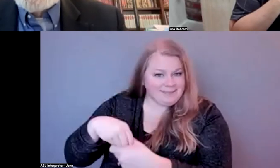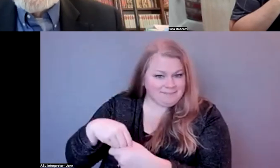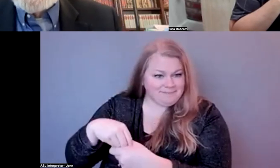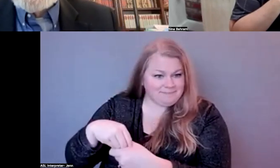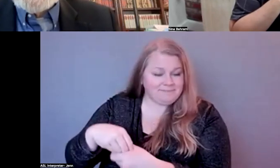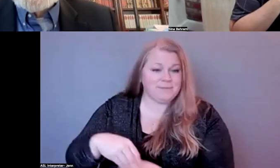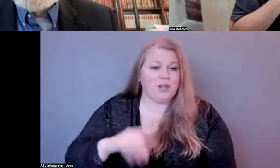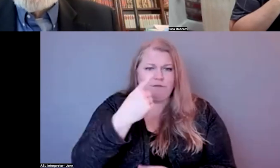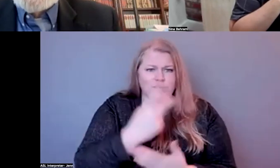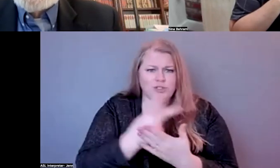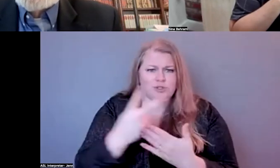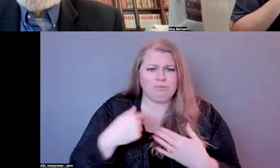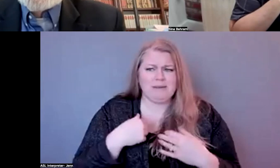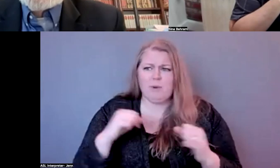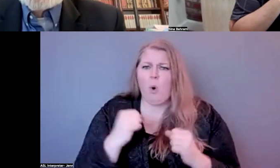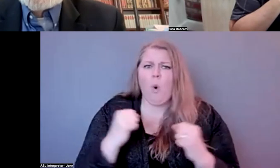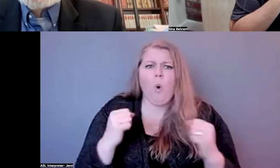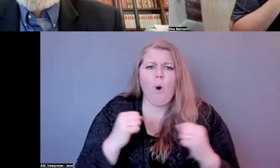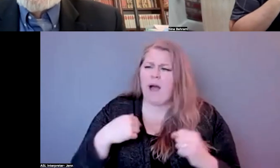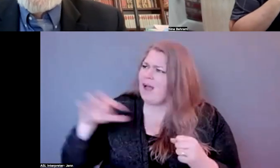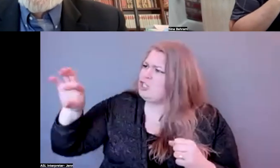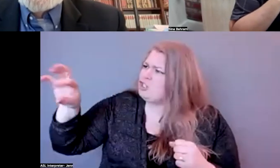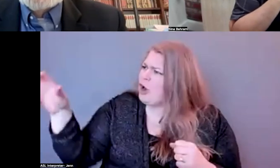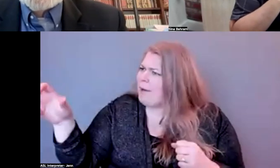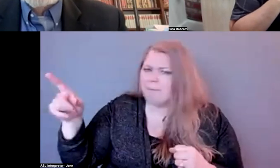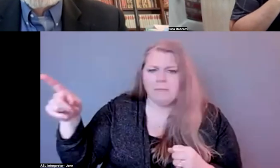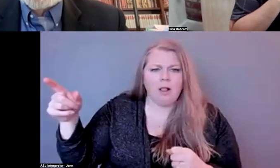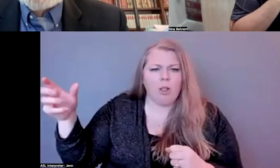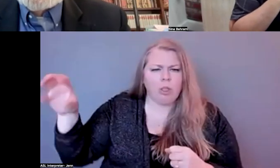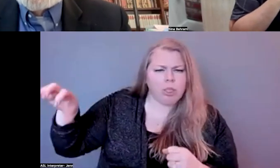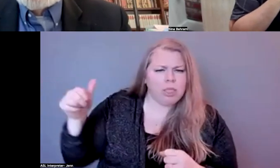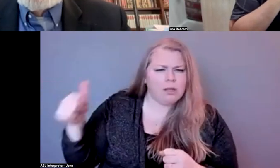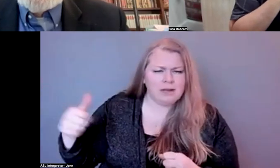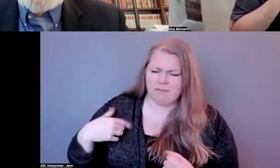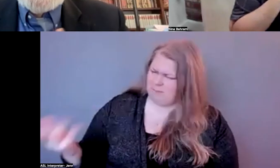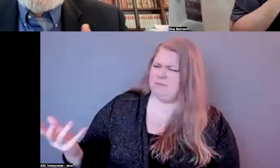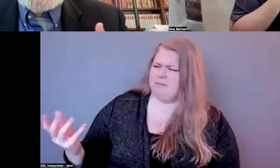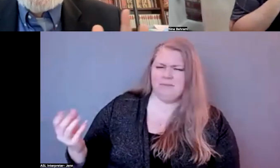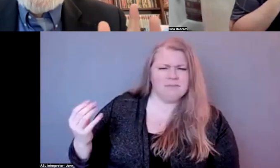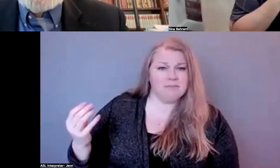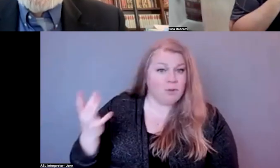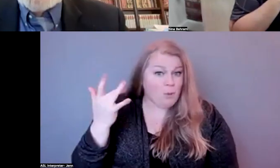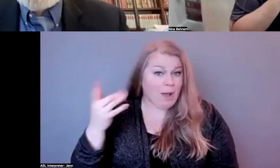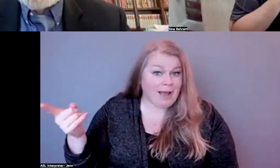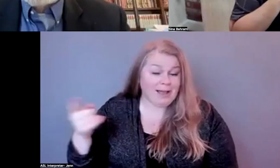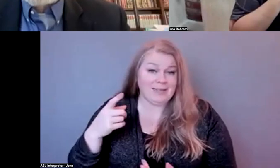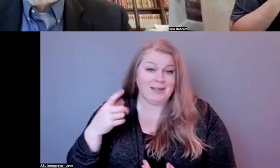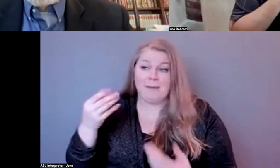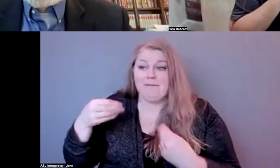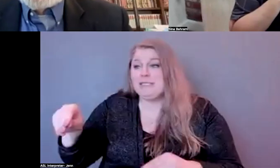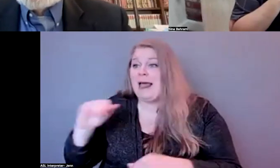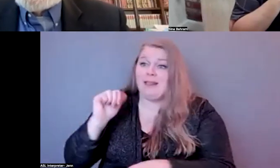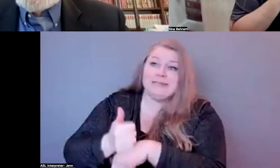the first 2 weeks, because every time I turned the temperature up, it decided it wanted to be at some other temperature, maybe because it was for sale or so for a while, I don't